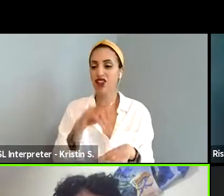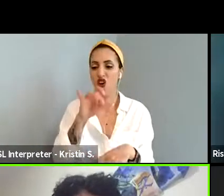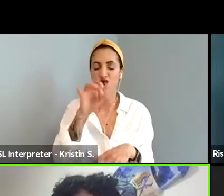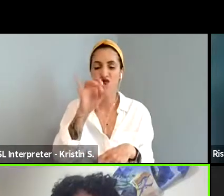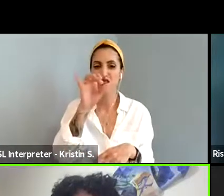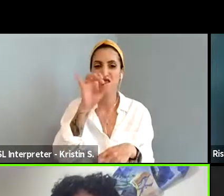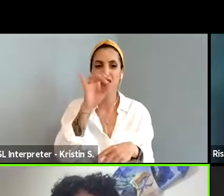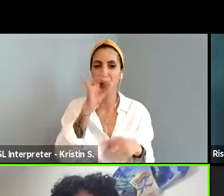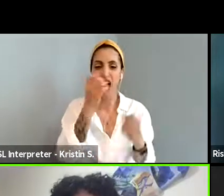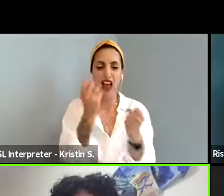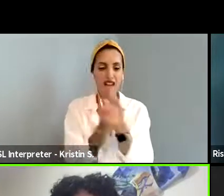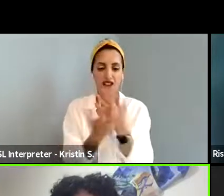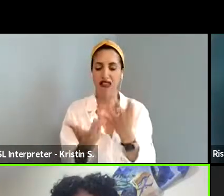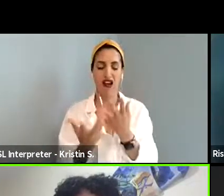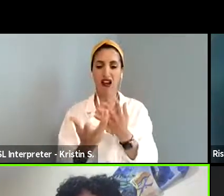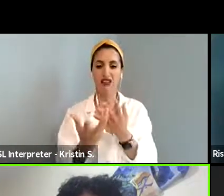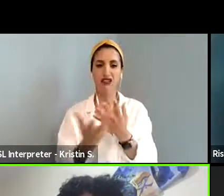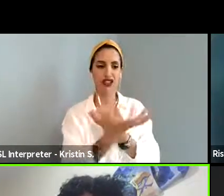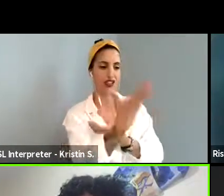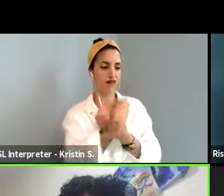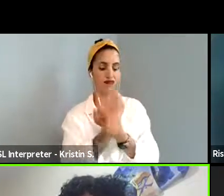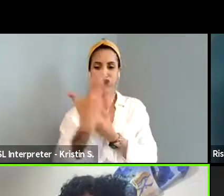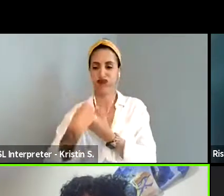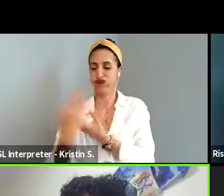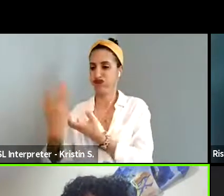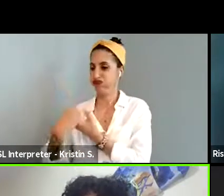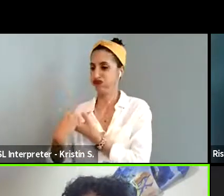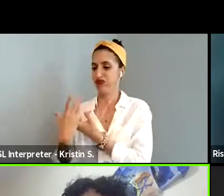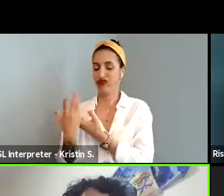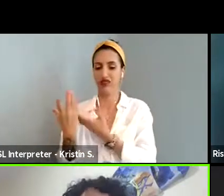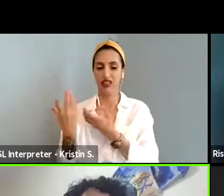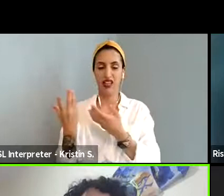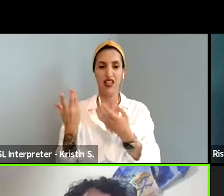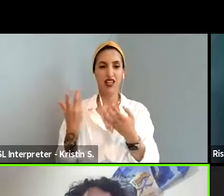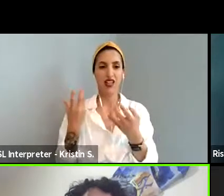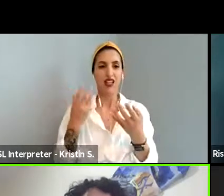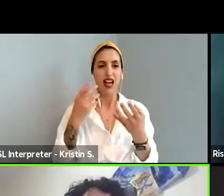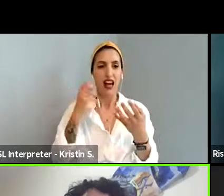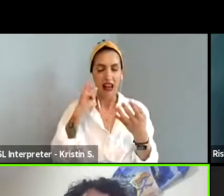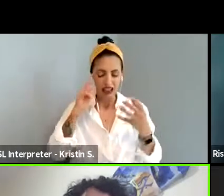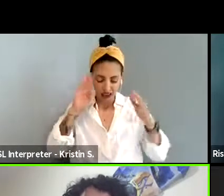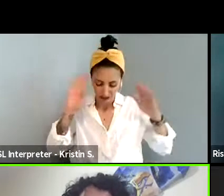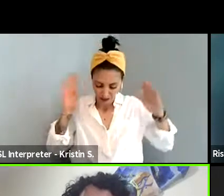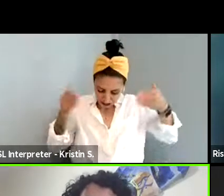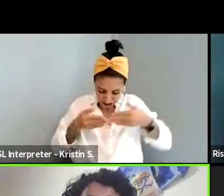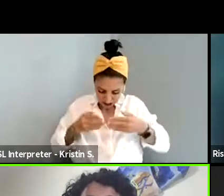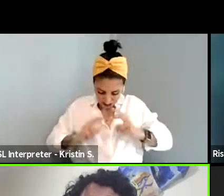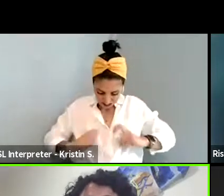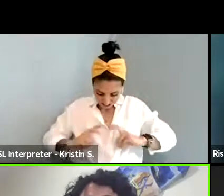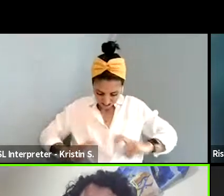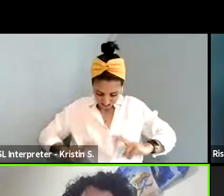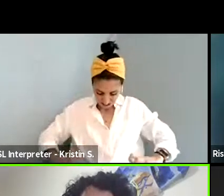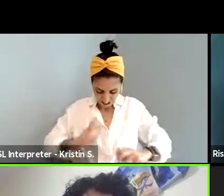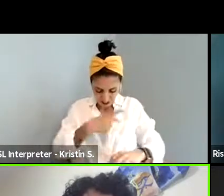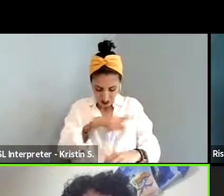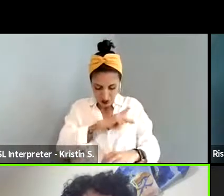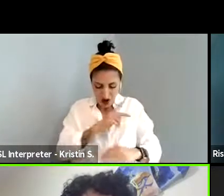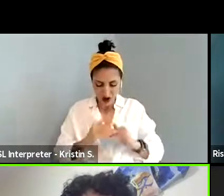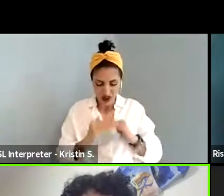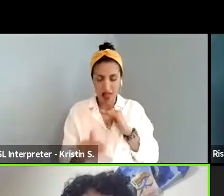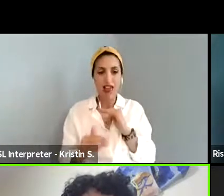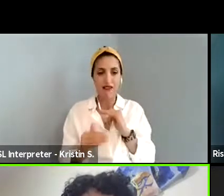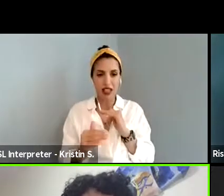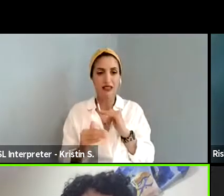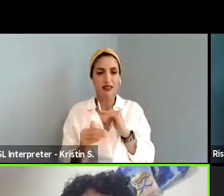it sort of like manifested to the very, very micro personal level during this time. So there was a